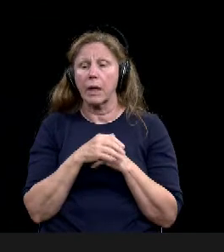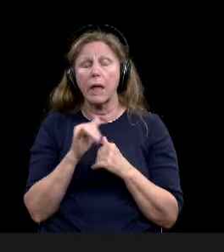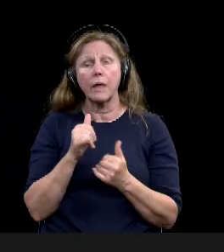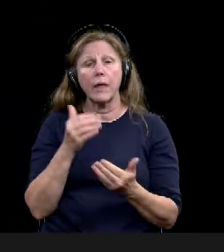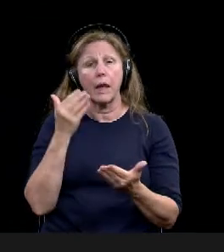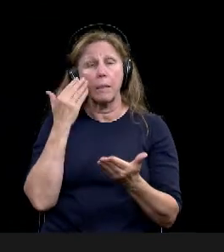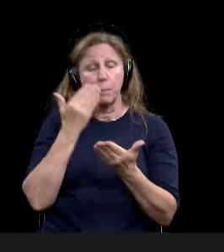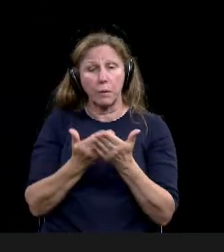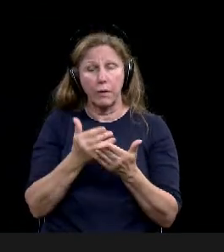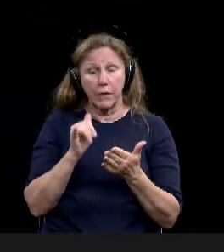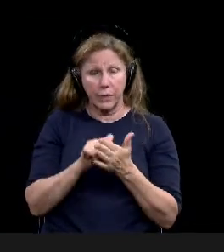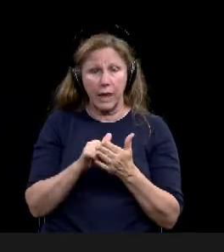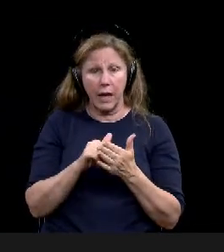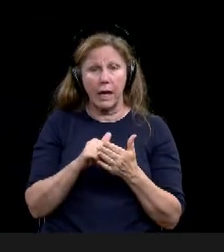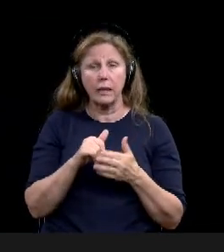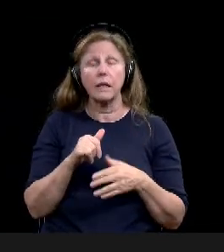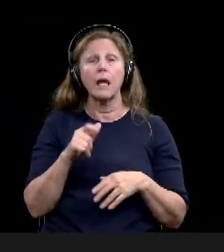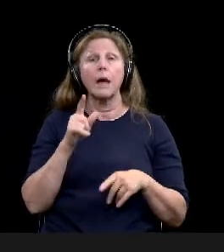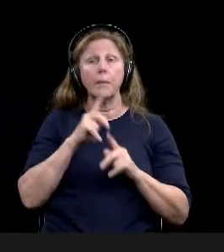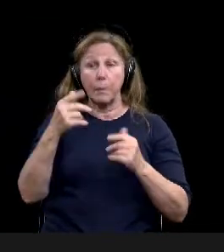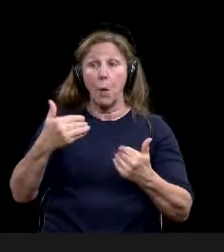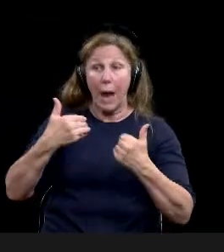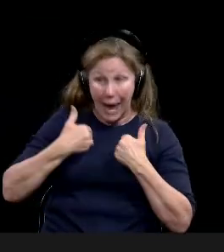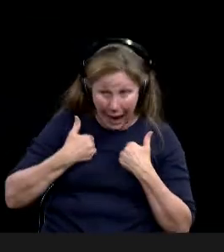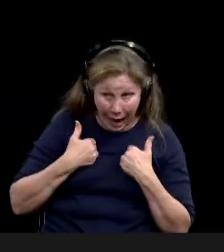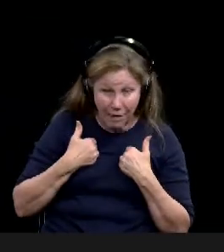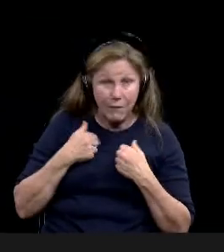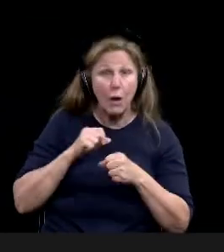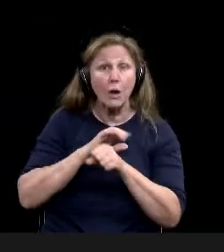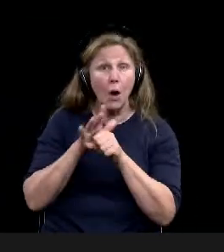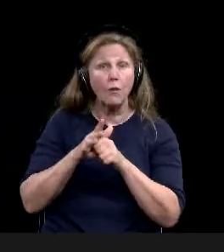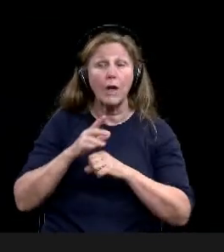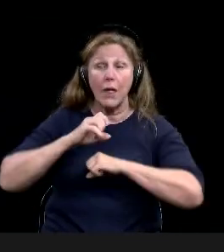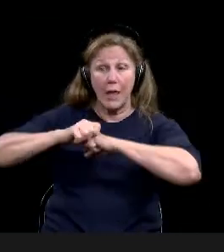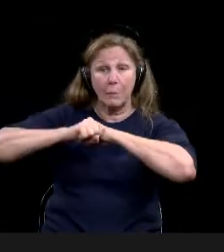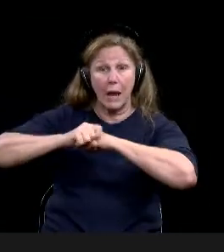through vaccination, which is why we encourage individuals,